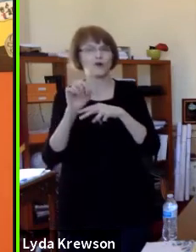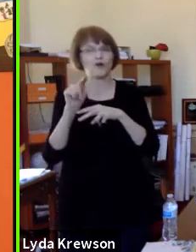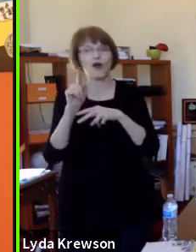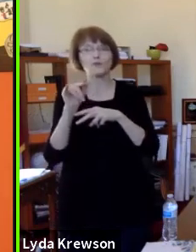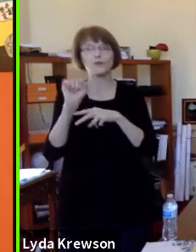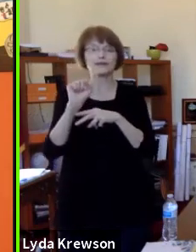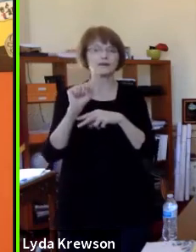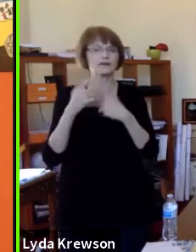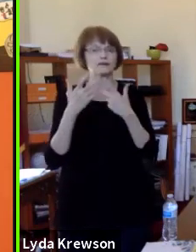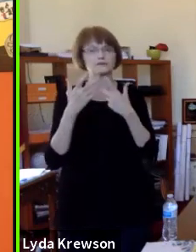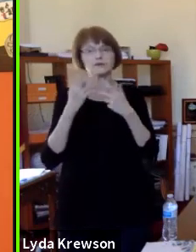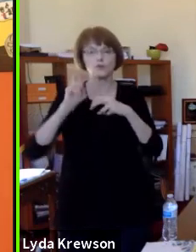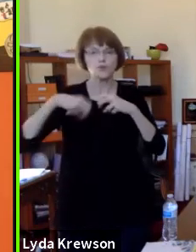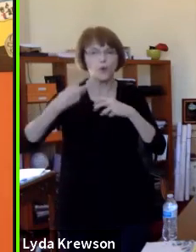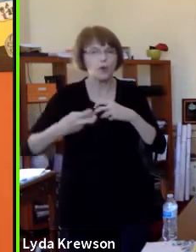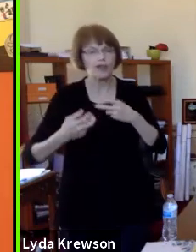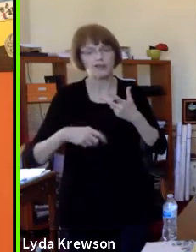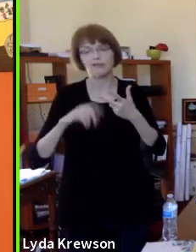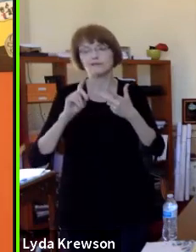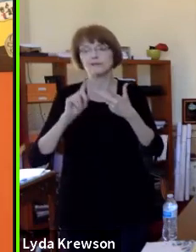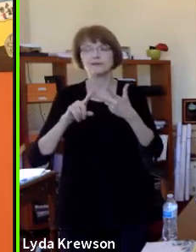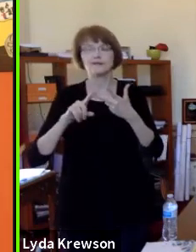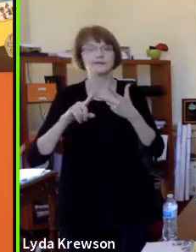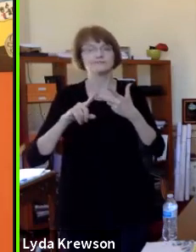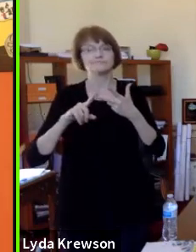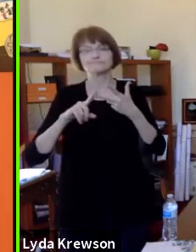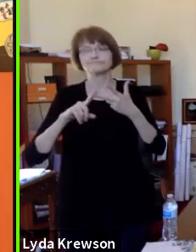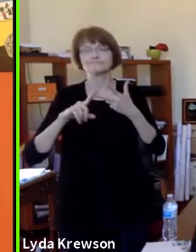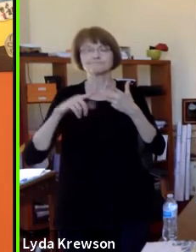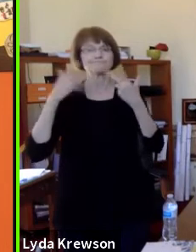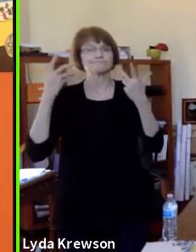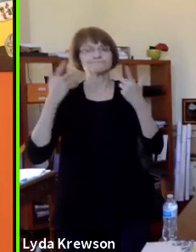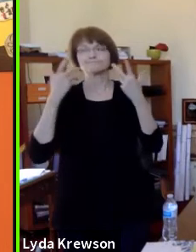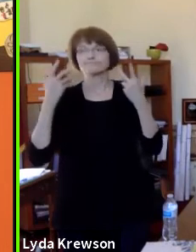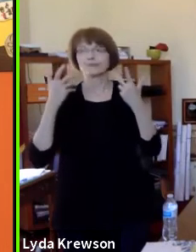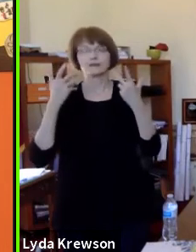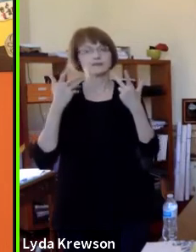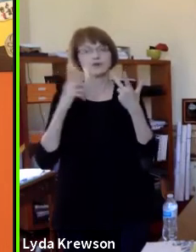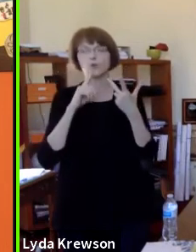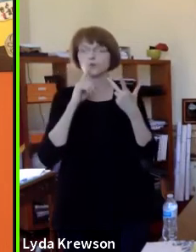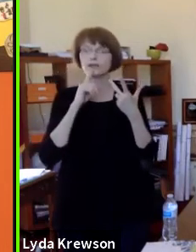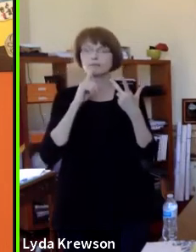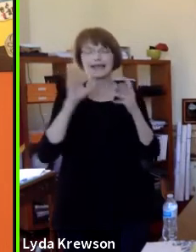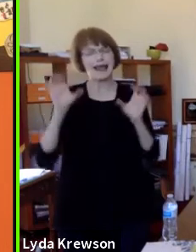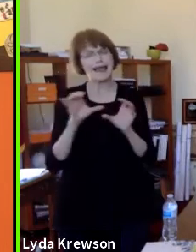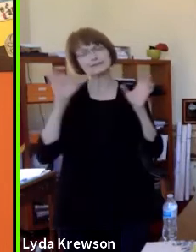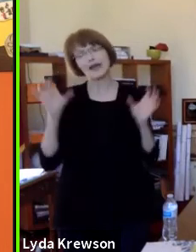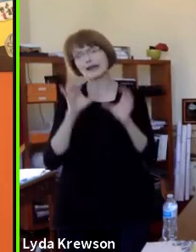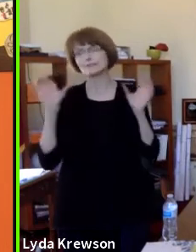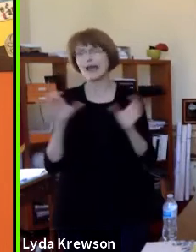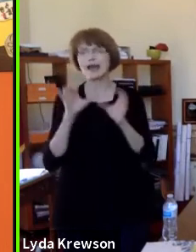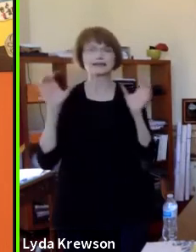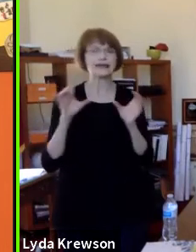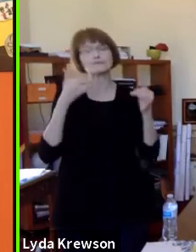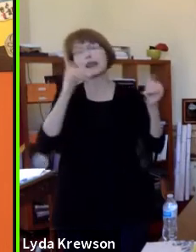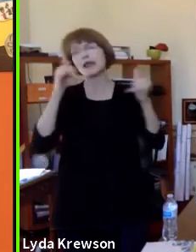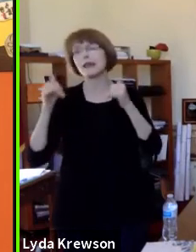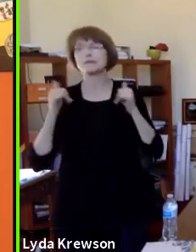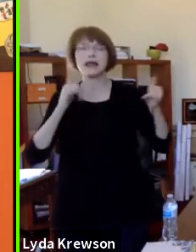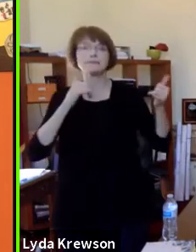some forward rolls, or burn your energy off just playing